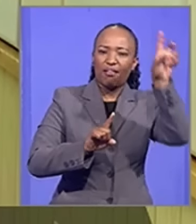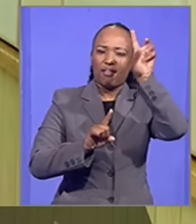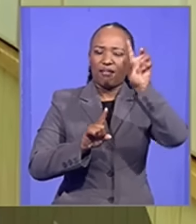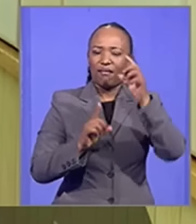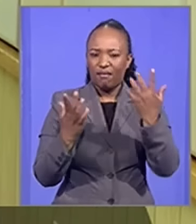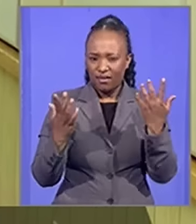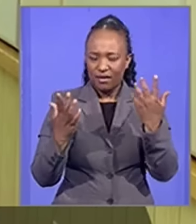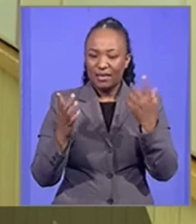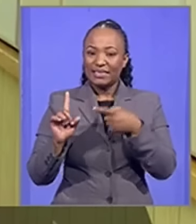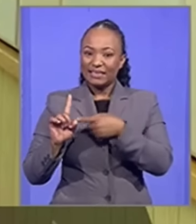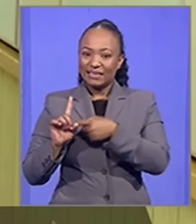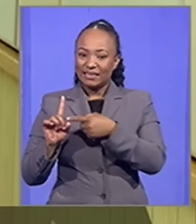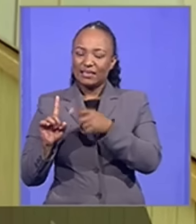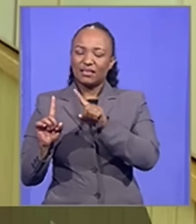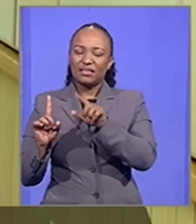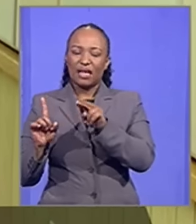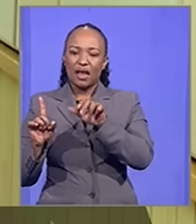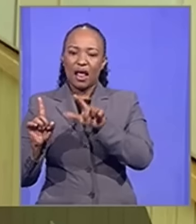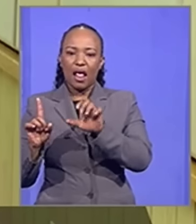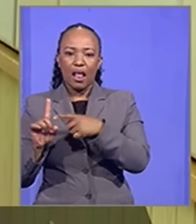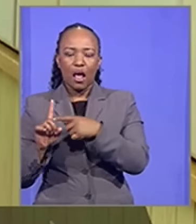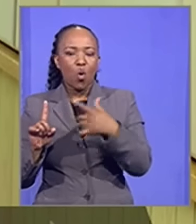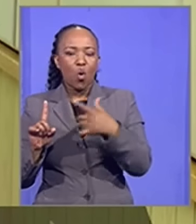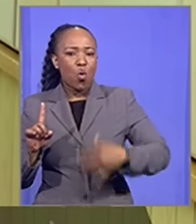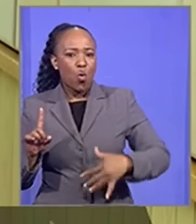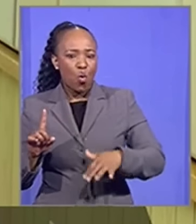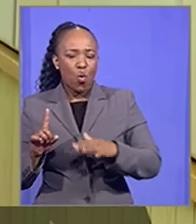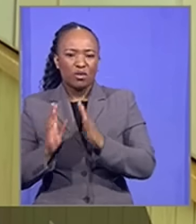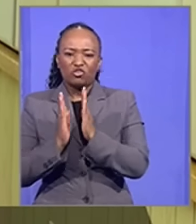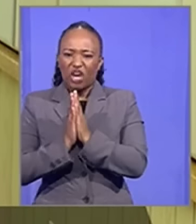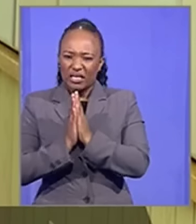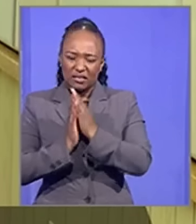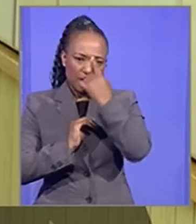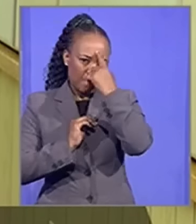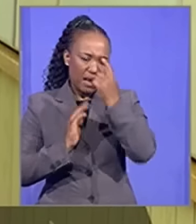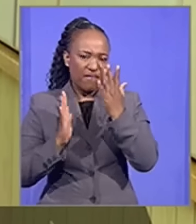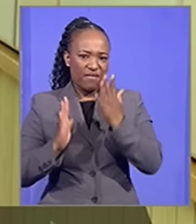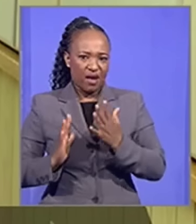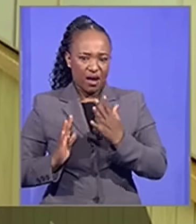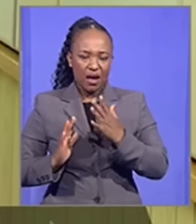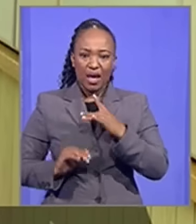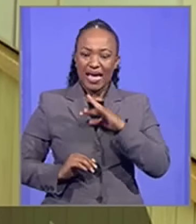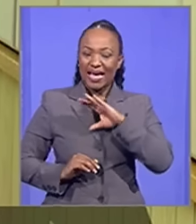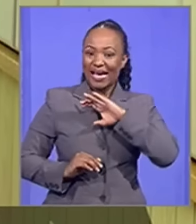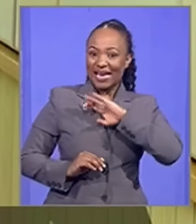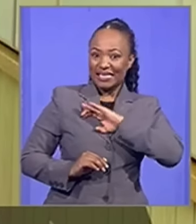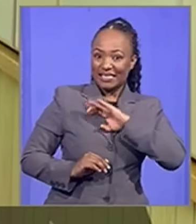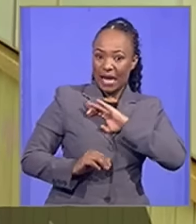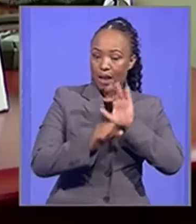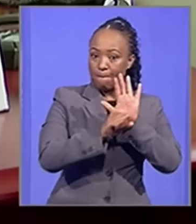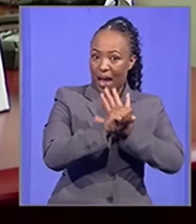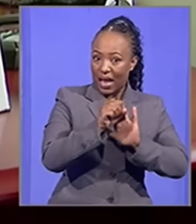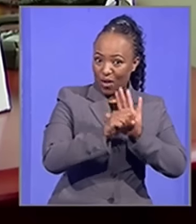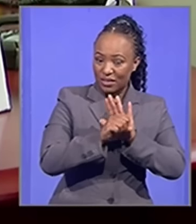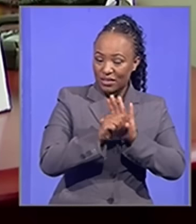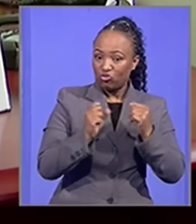for Susanele was so spiritual. We thought we had a Christian background, but wait until you see